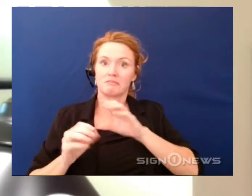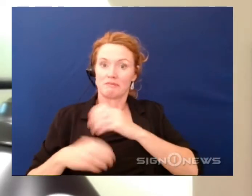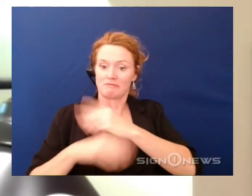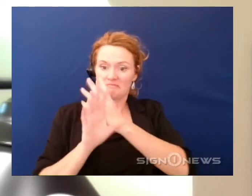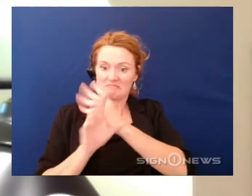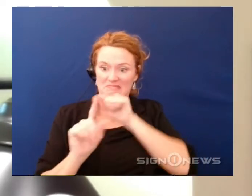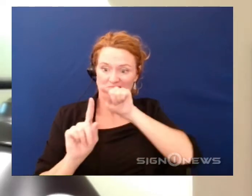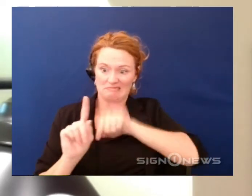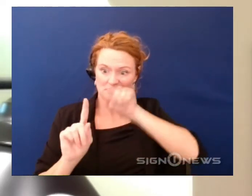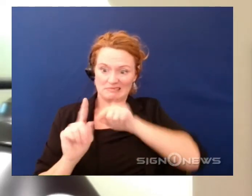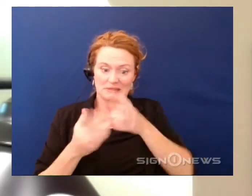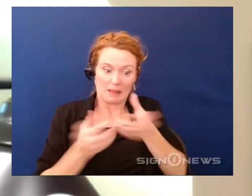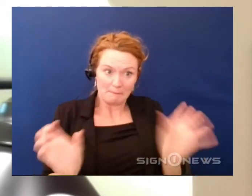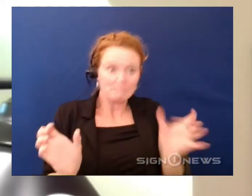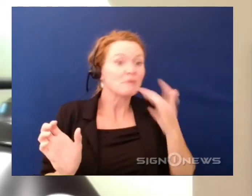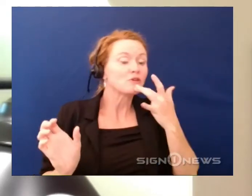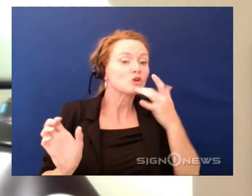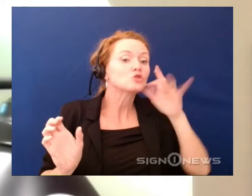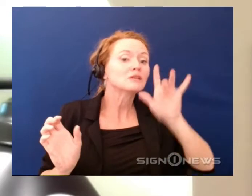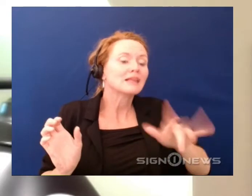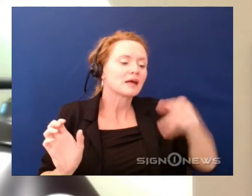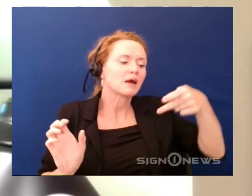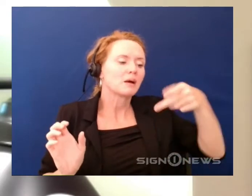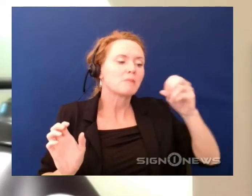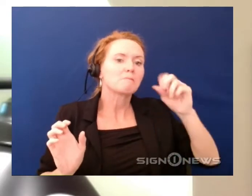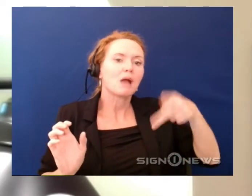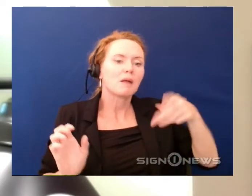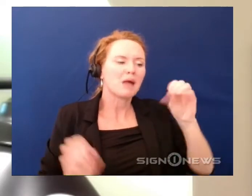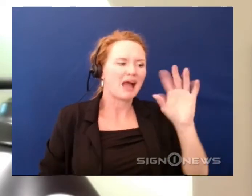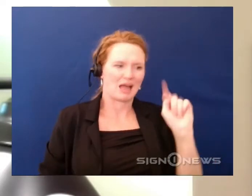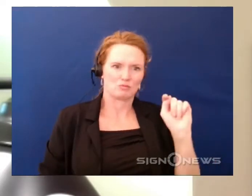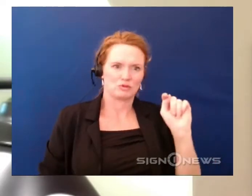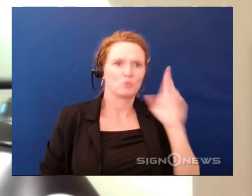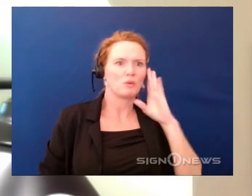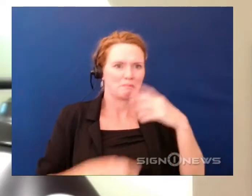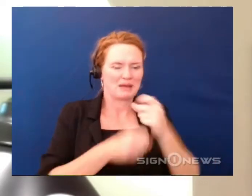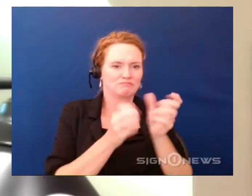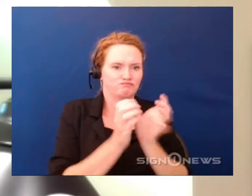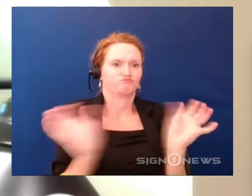and separate the screen to make it into a separate screen.